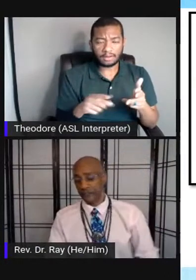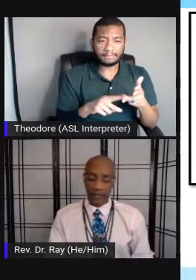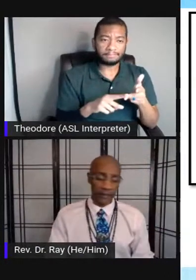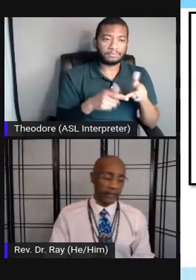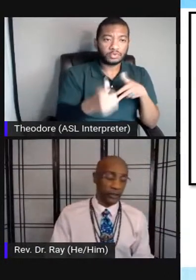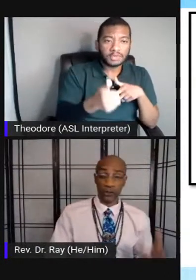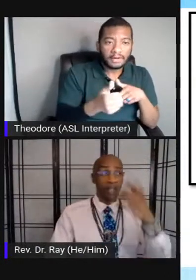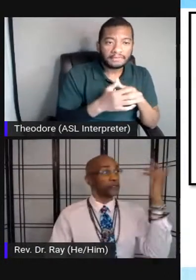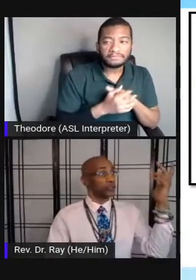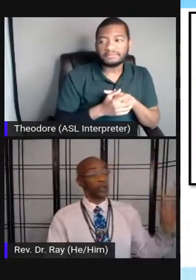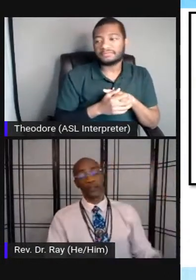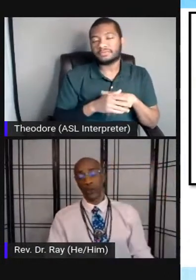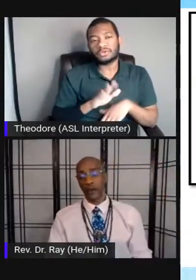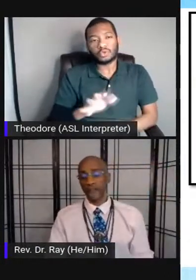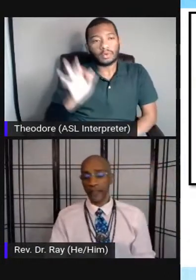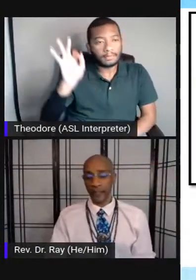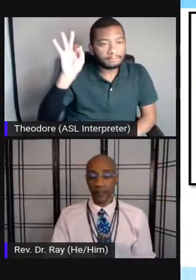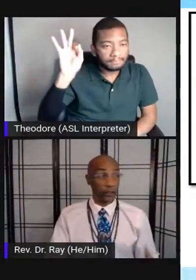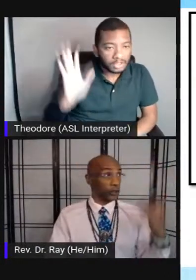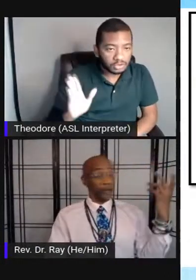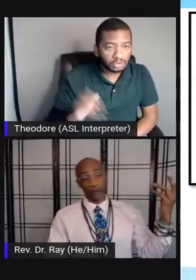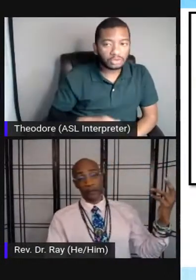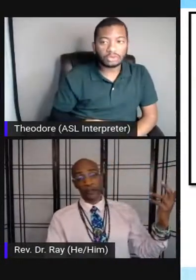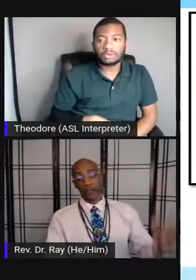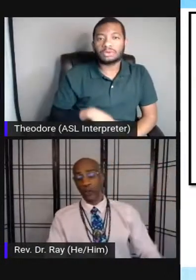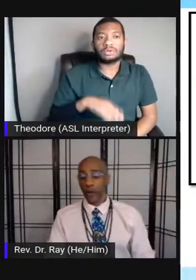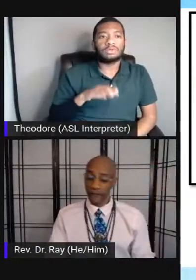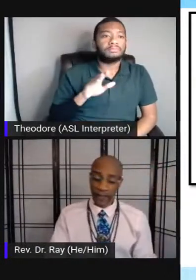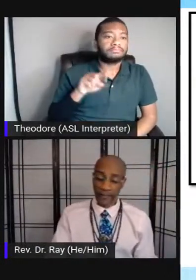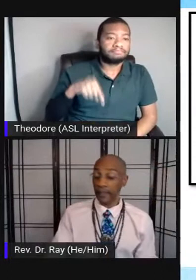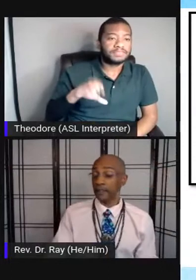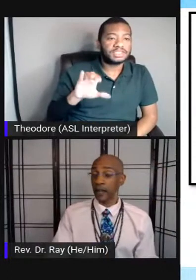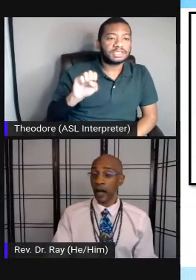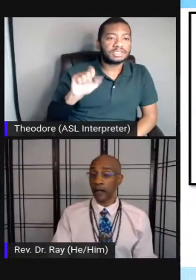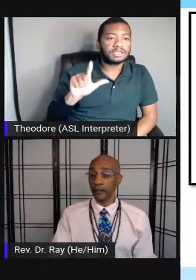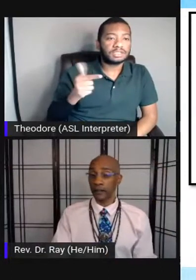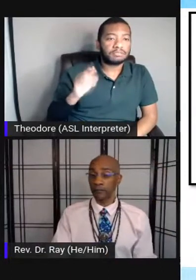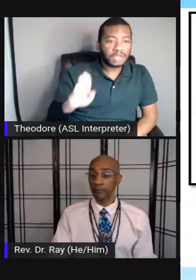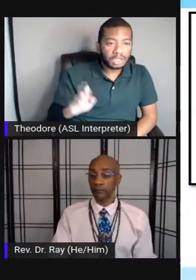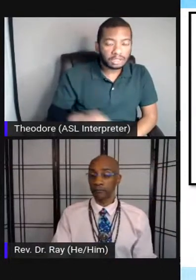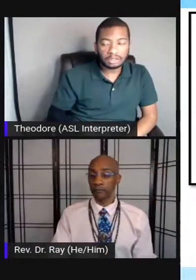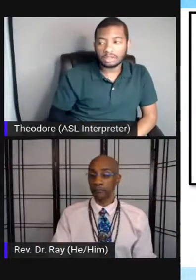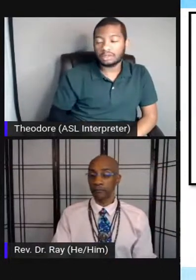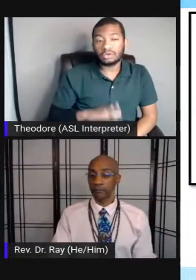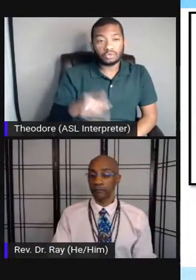you have faith in your center? Do you have faith in your government? Do you have faith in God?